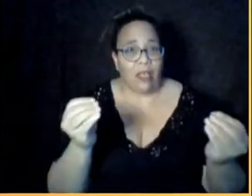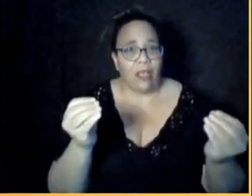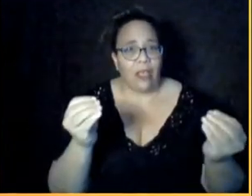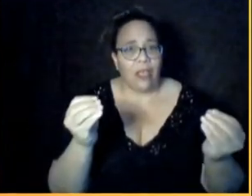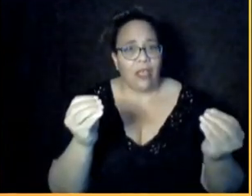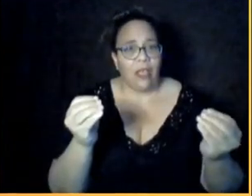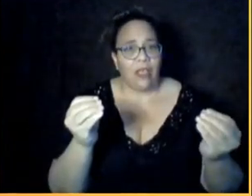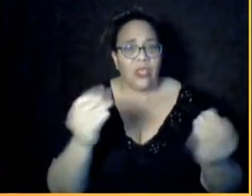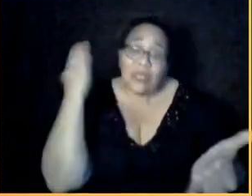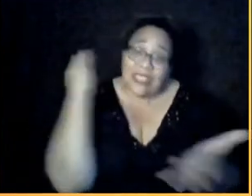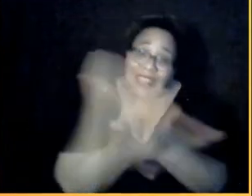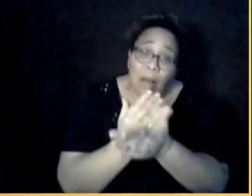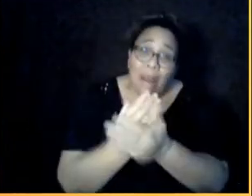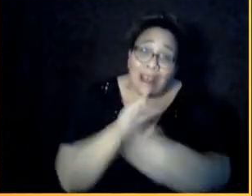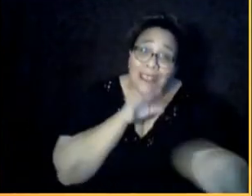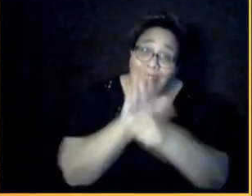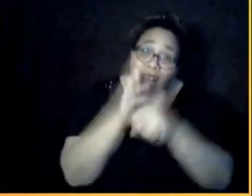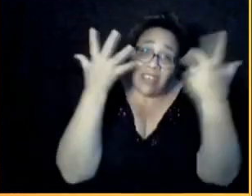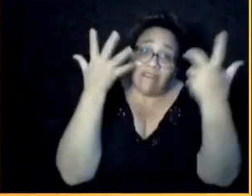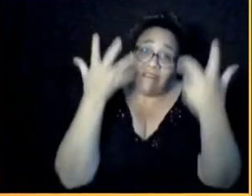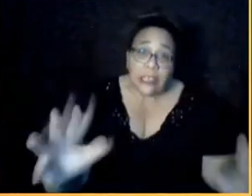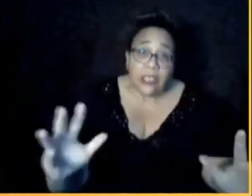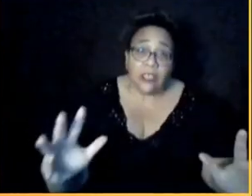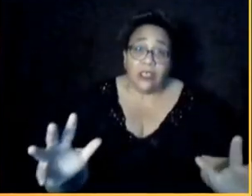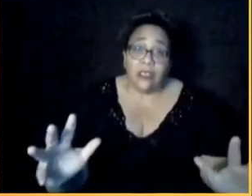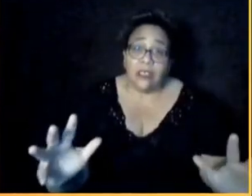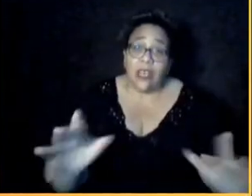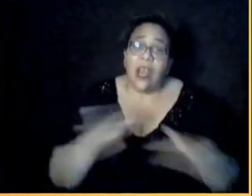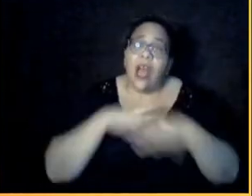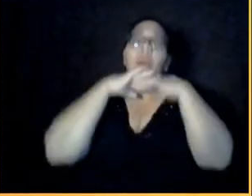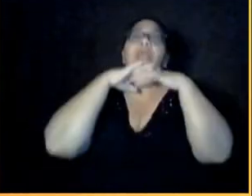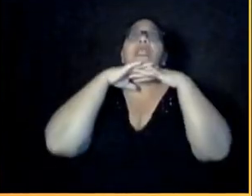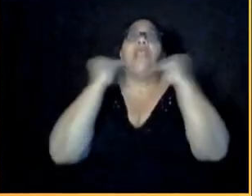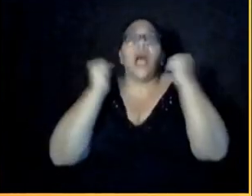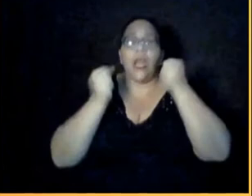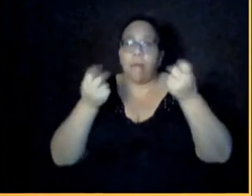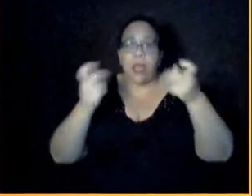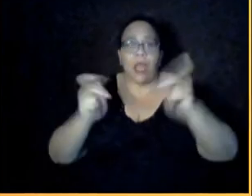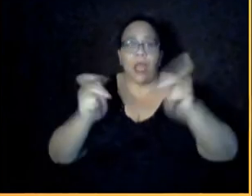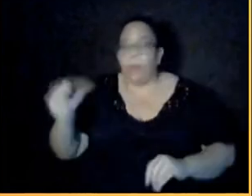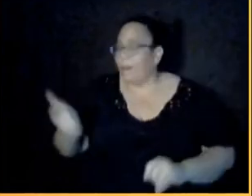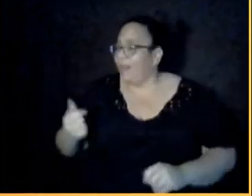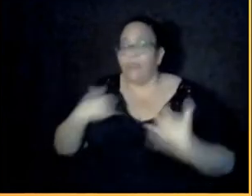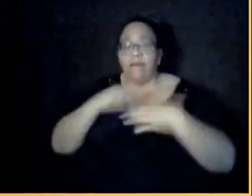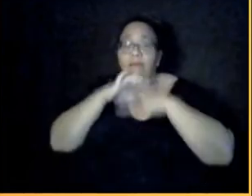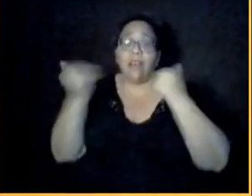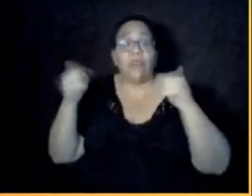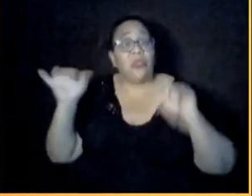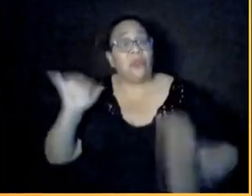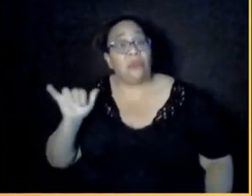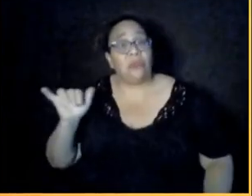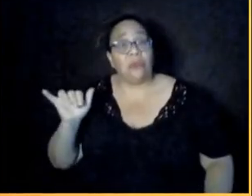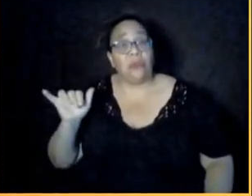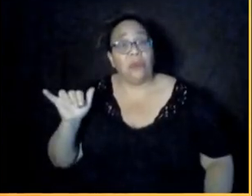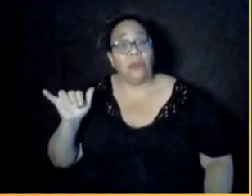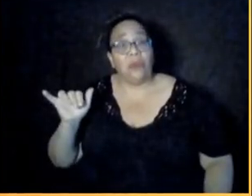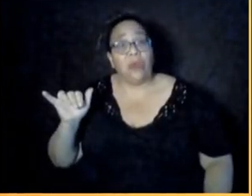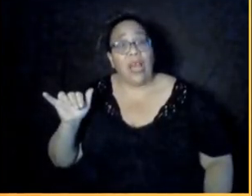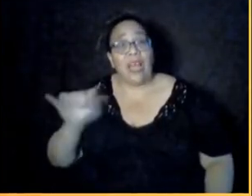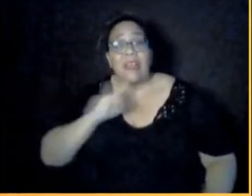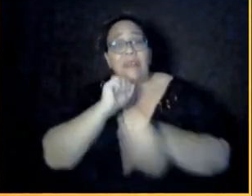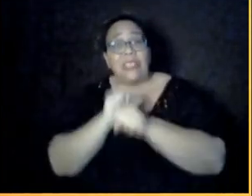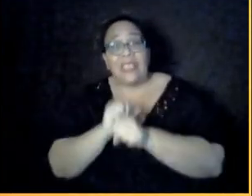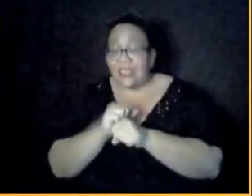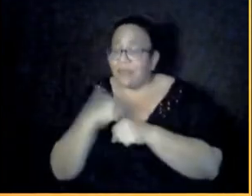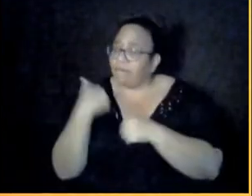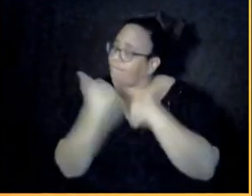stop. Like, enough is enough. And I had enough, and I'm sure a lot of people had enough, you know. And this goes to a